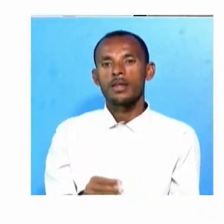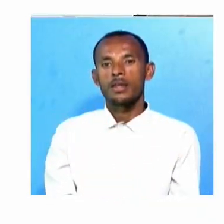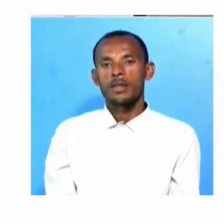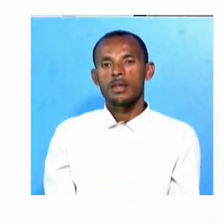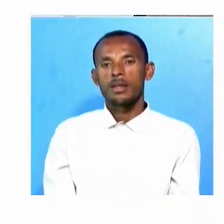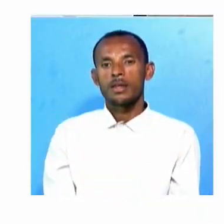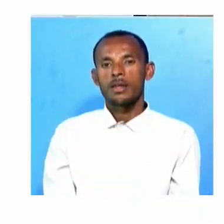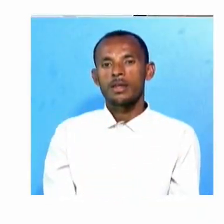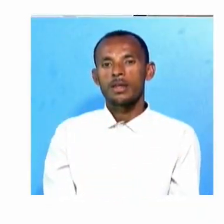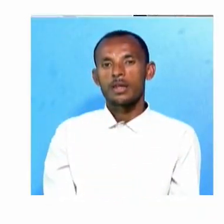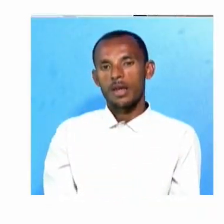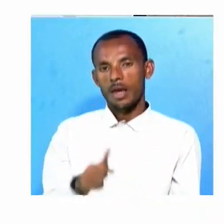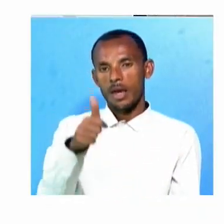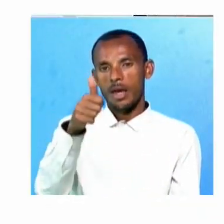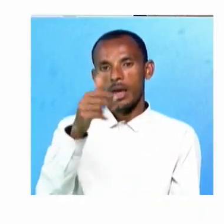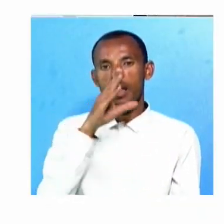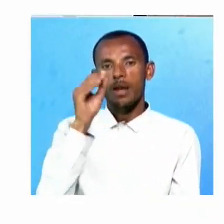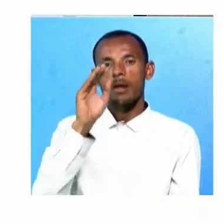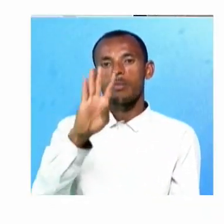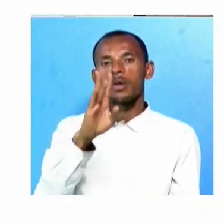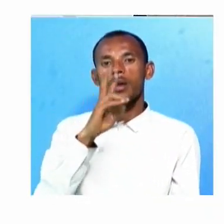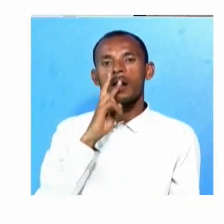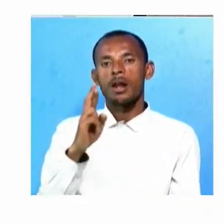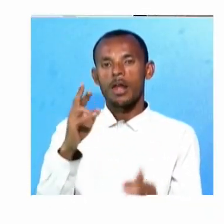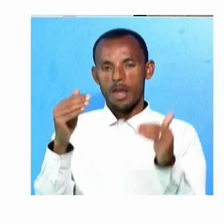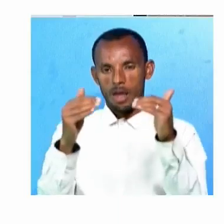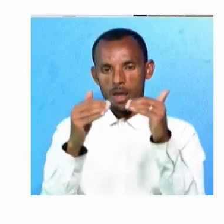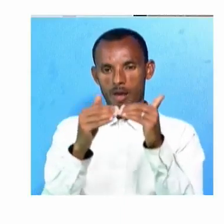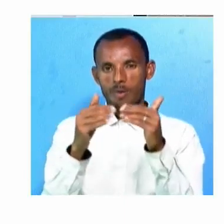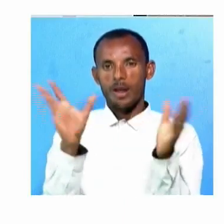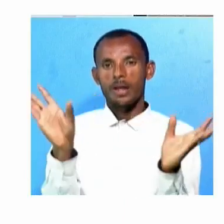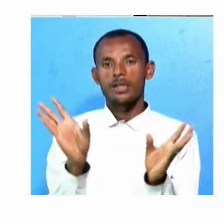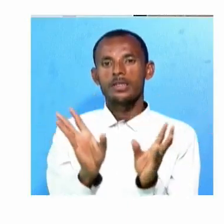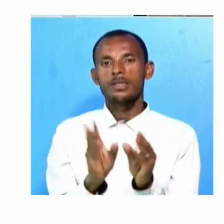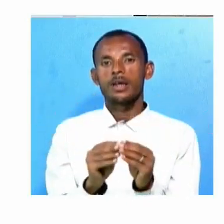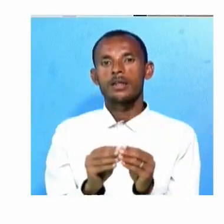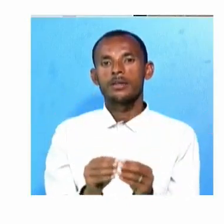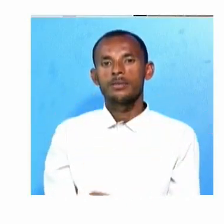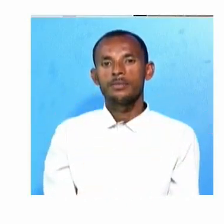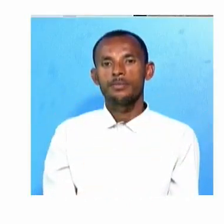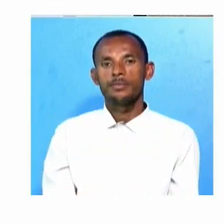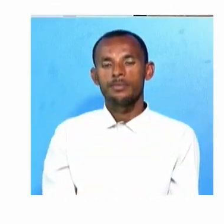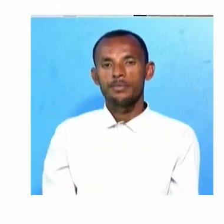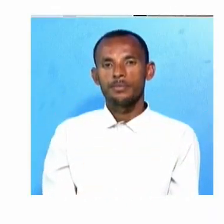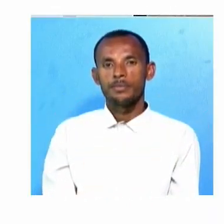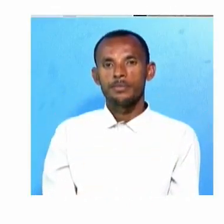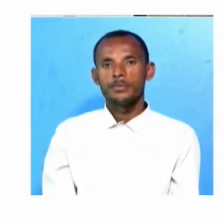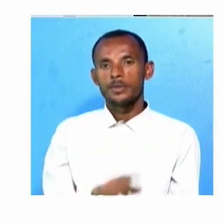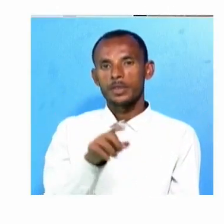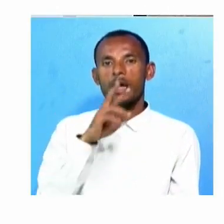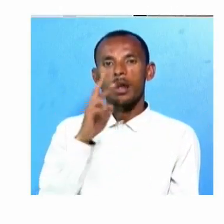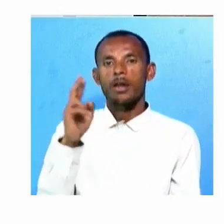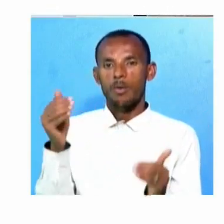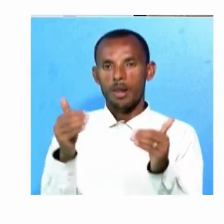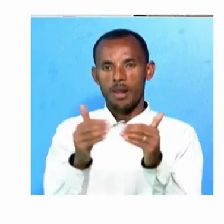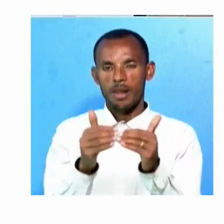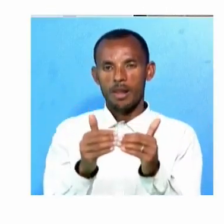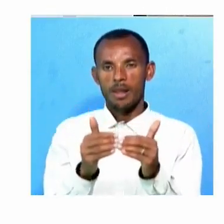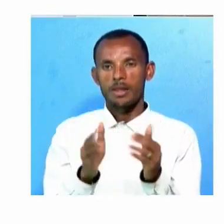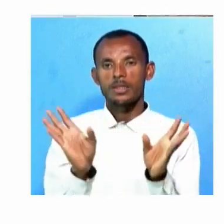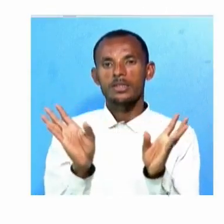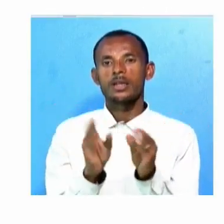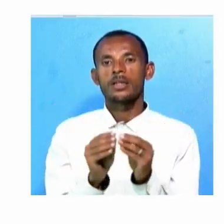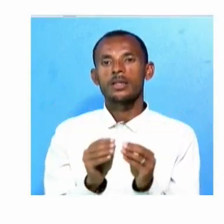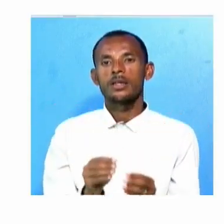are equal sets. They are equal